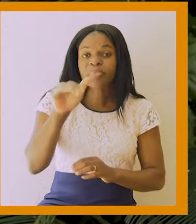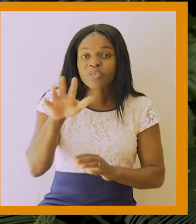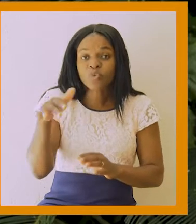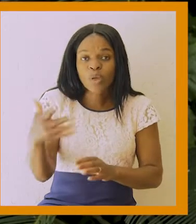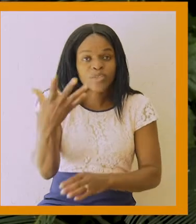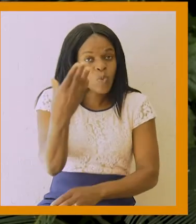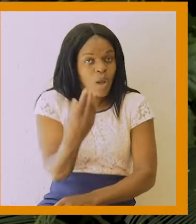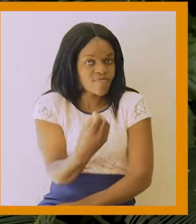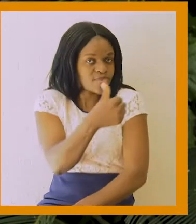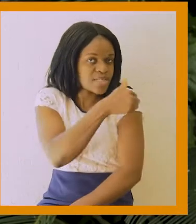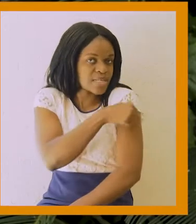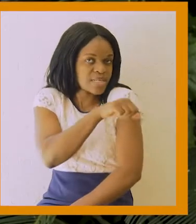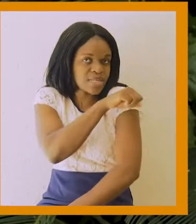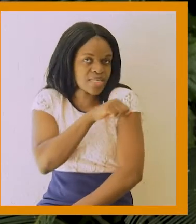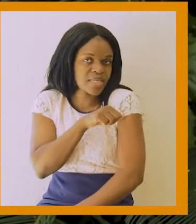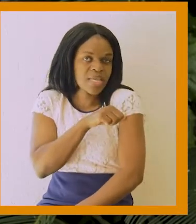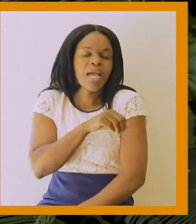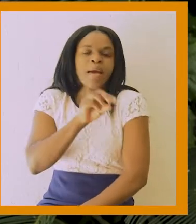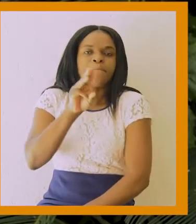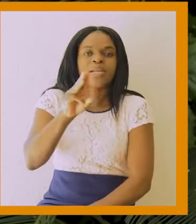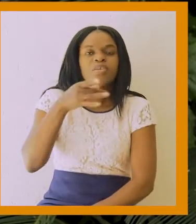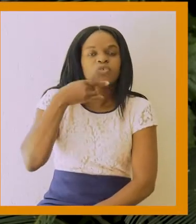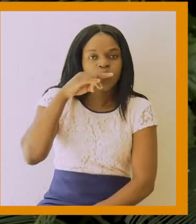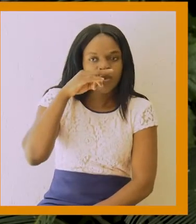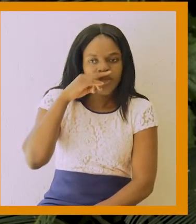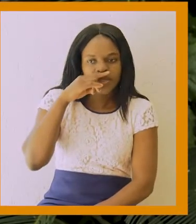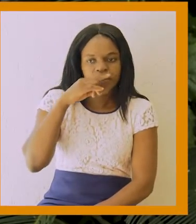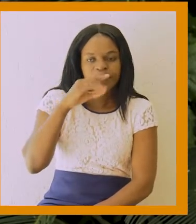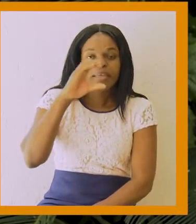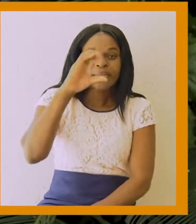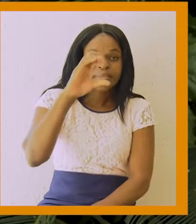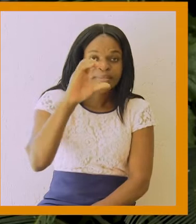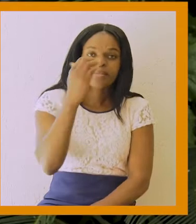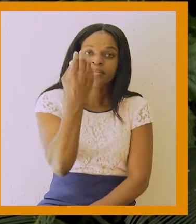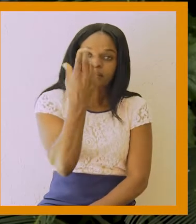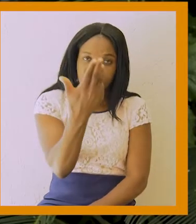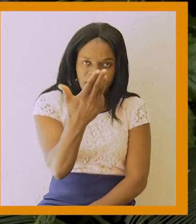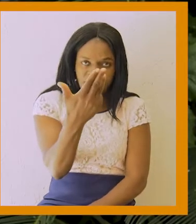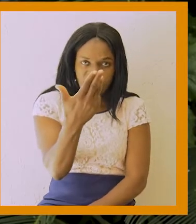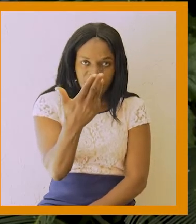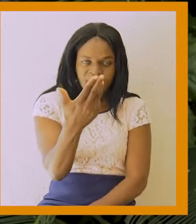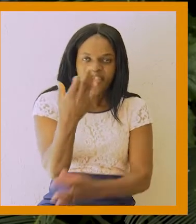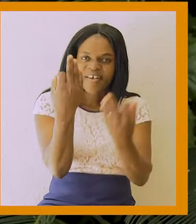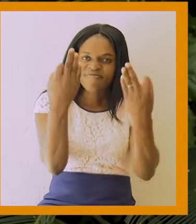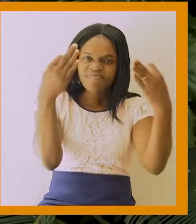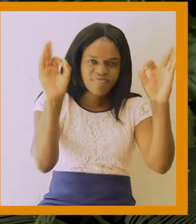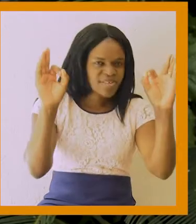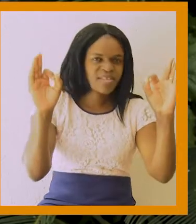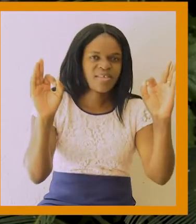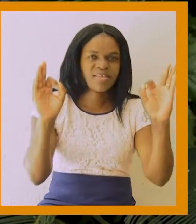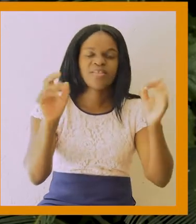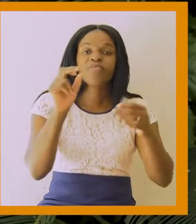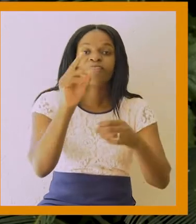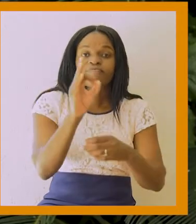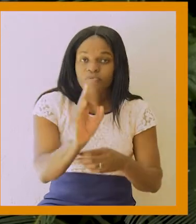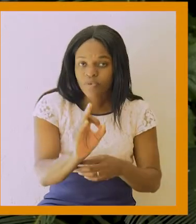by offering a clinic at Parirenyatwa Ward C9, whereby we give services free of